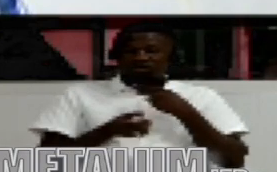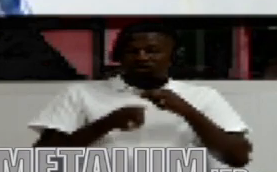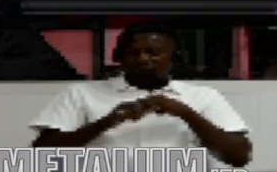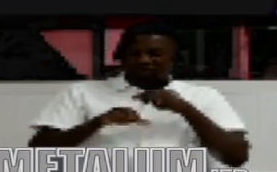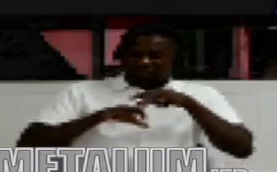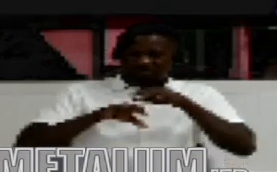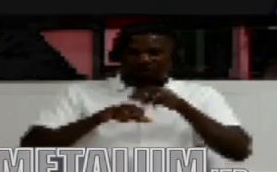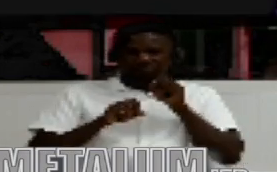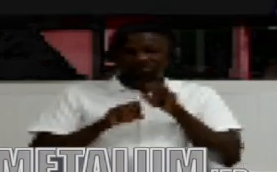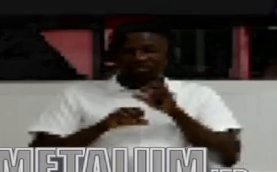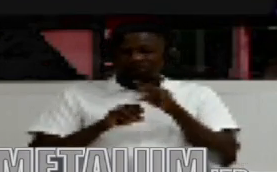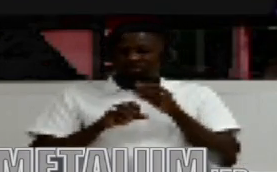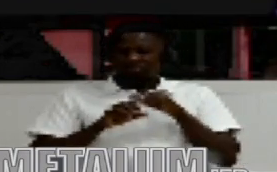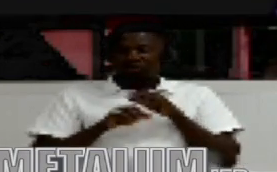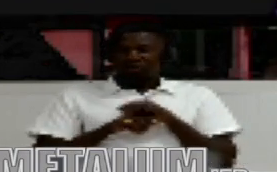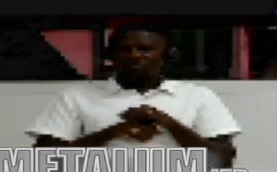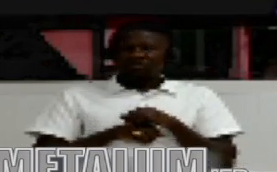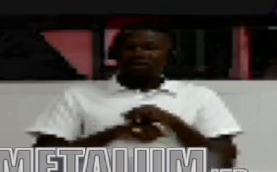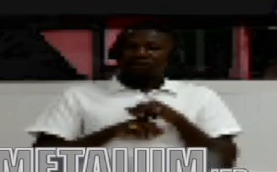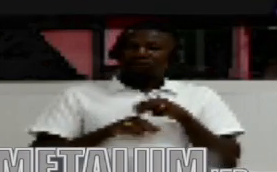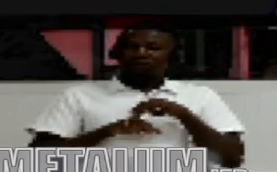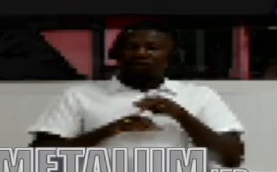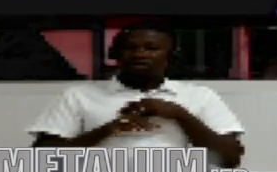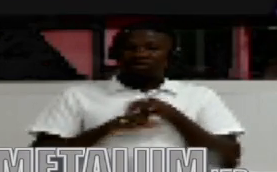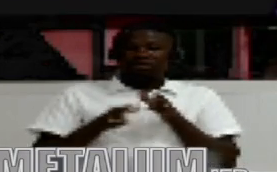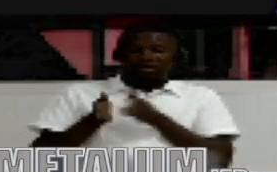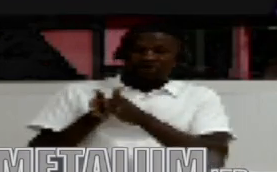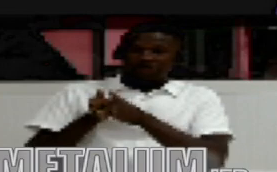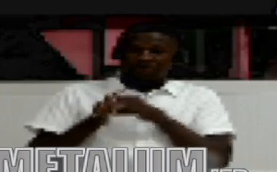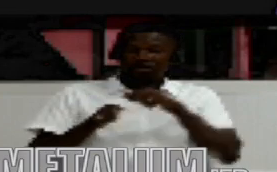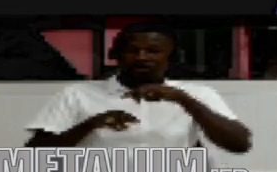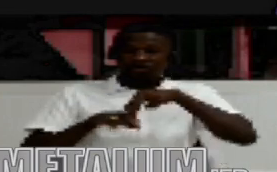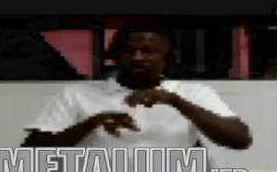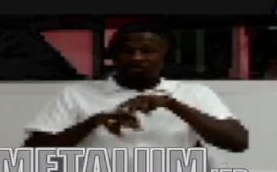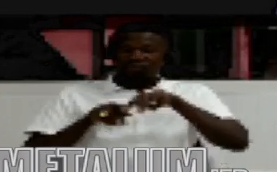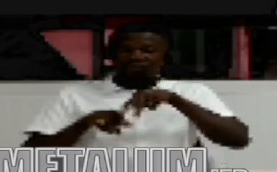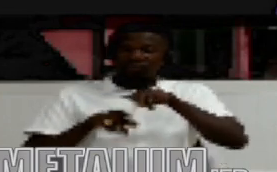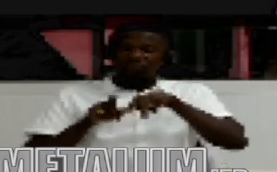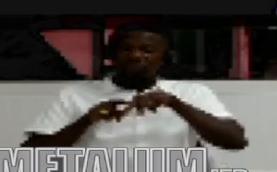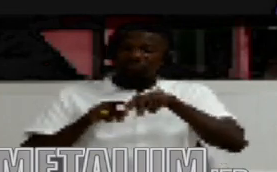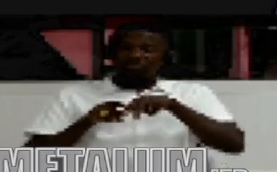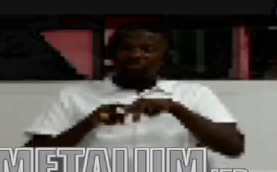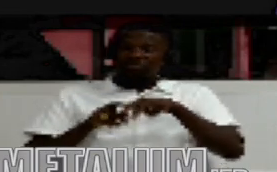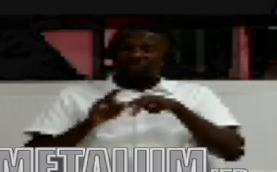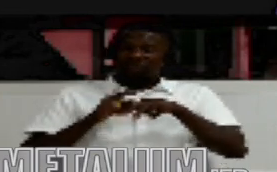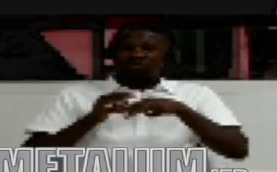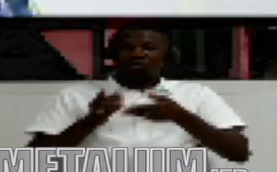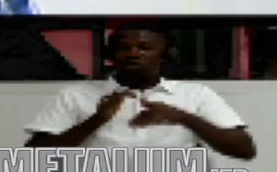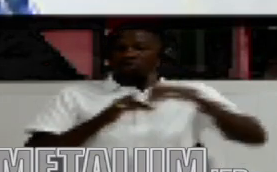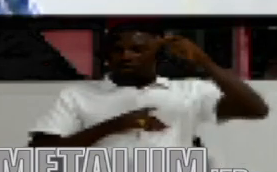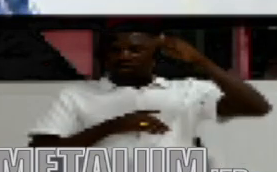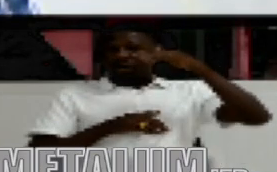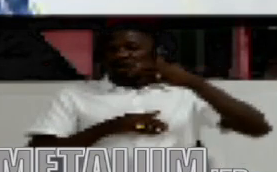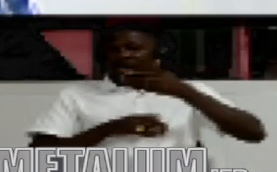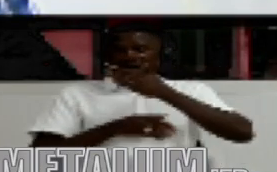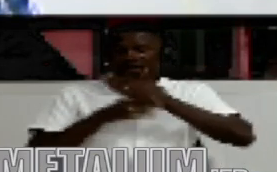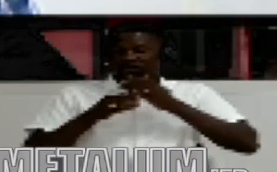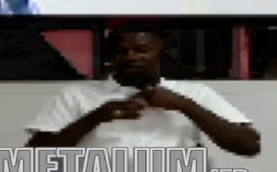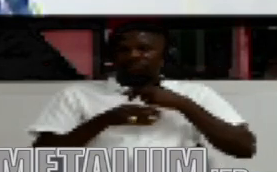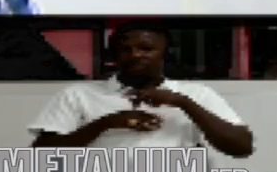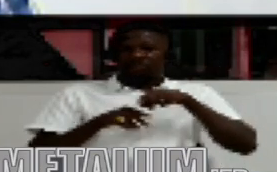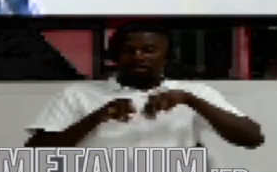toes of the R foot, infected wounds at upper half of the leg, open